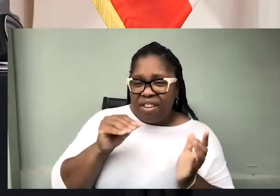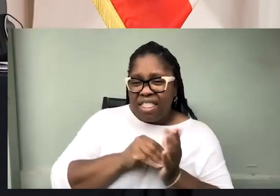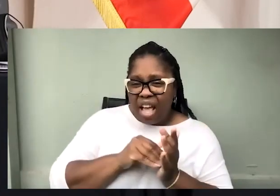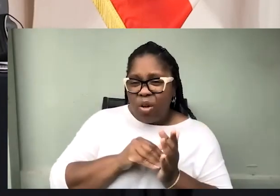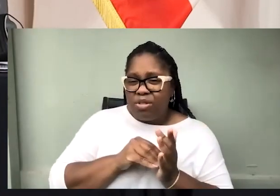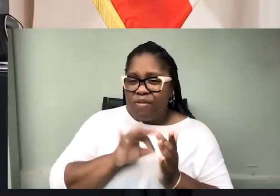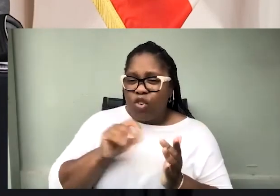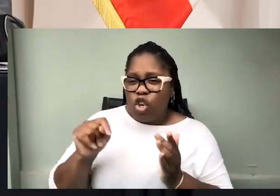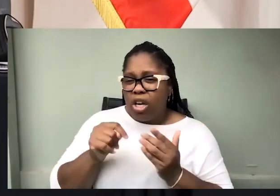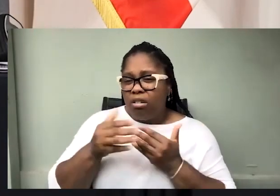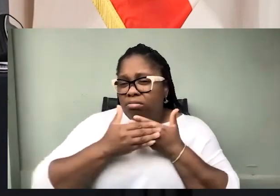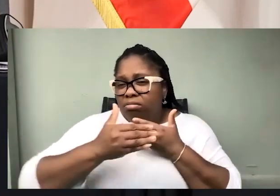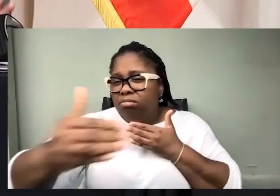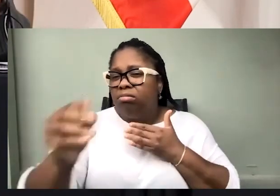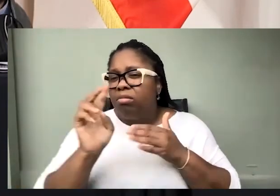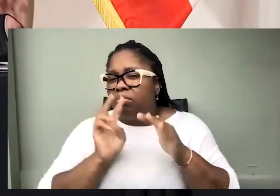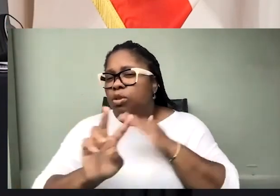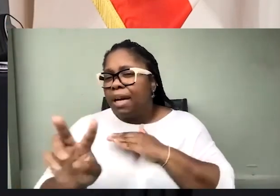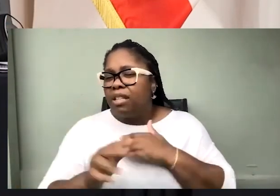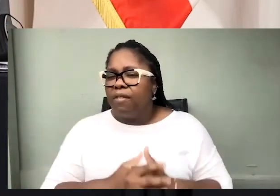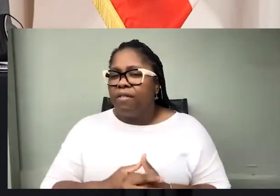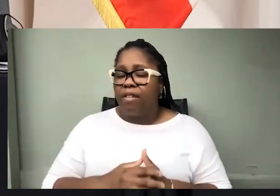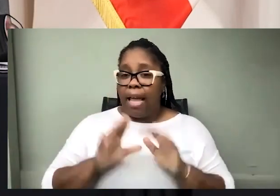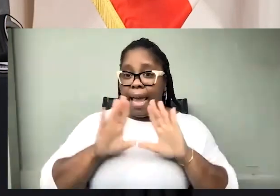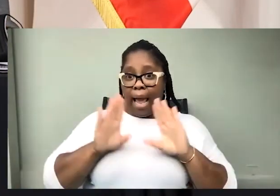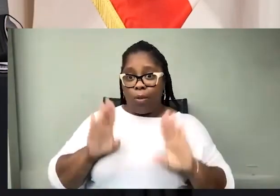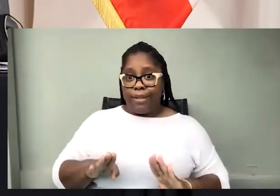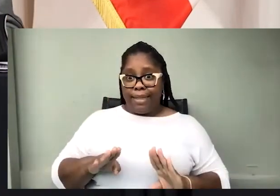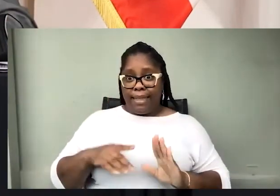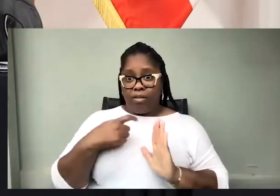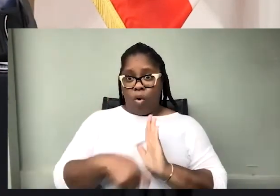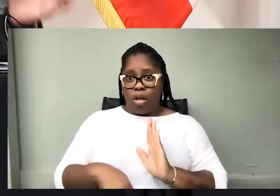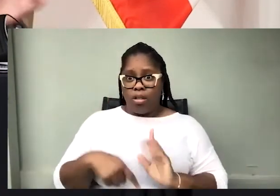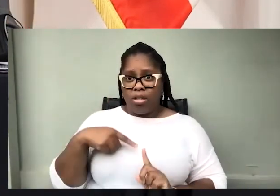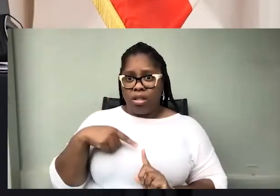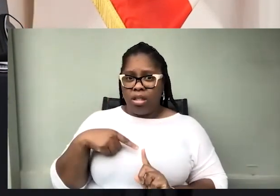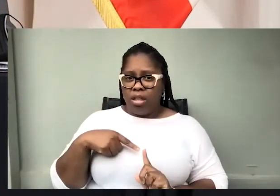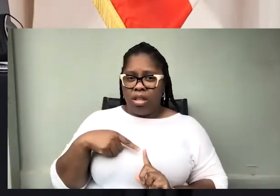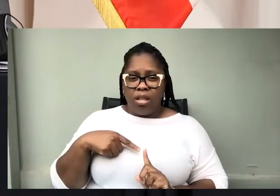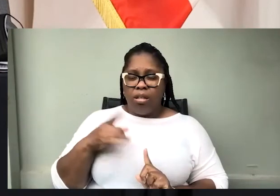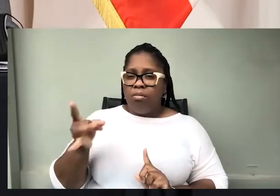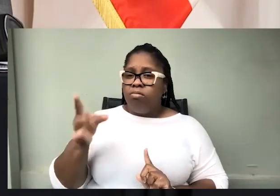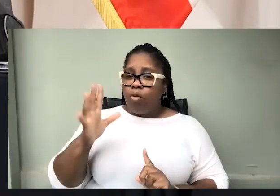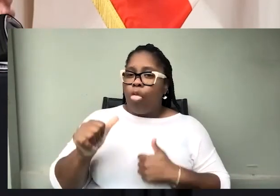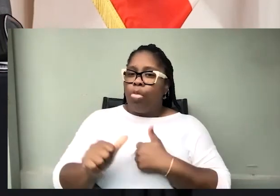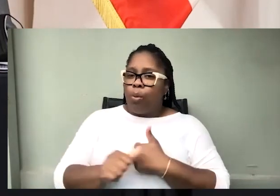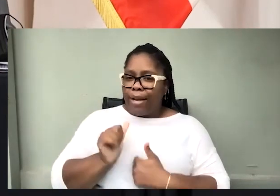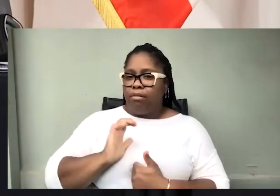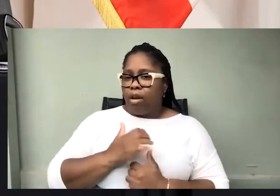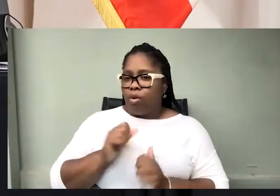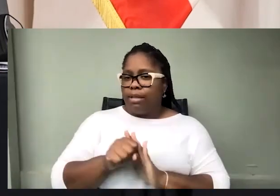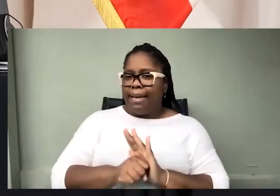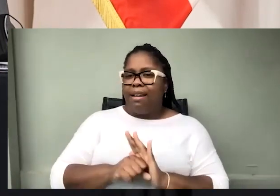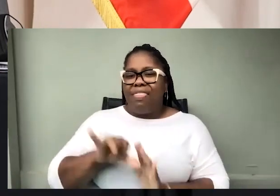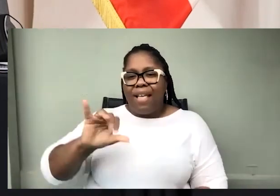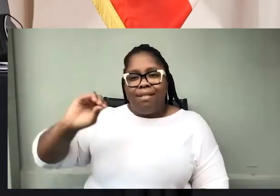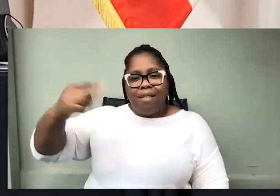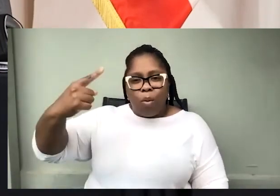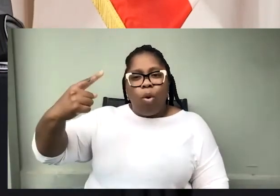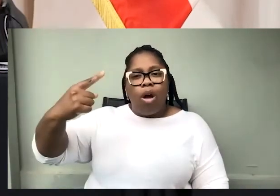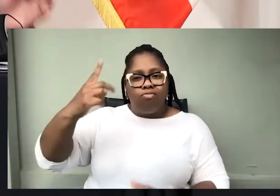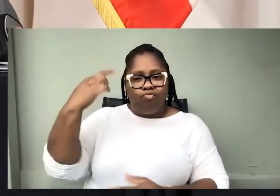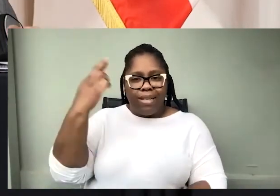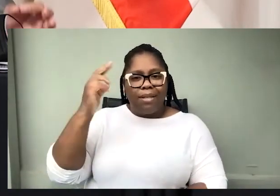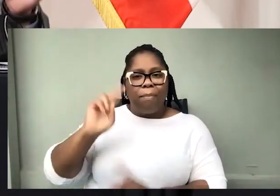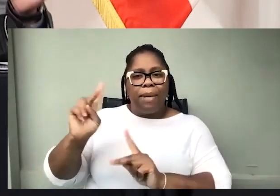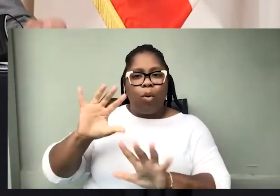of what's happening in the state, housing, the cost of housing is an existential threat to our state. It's the #1 reason people are leaving.